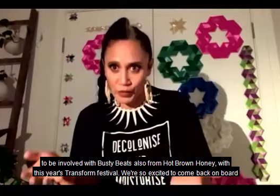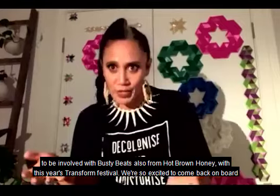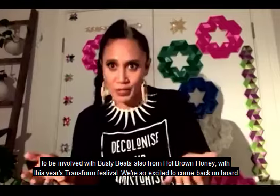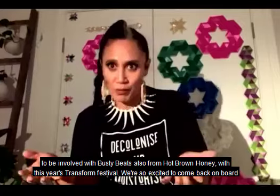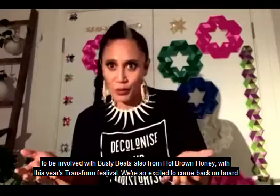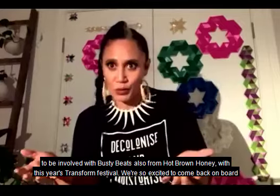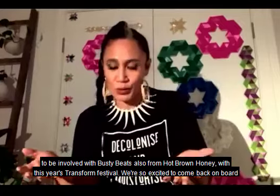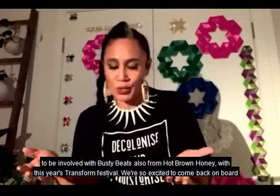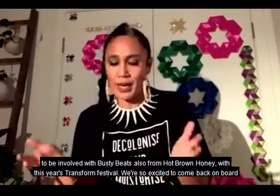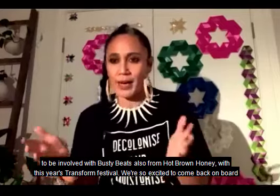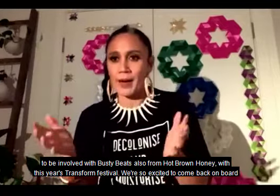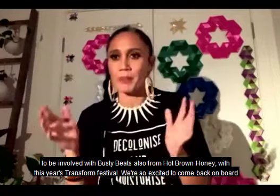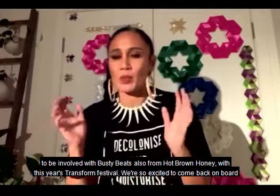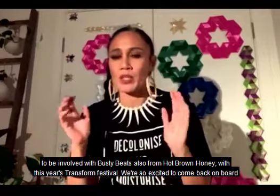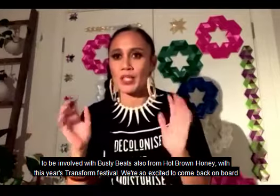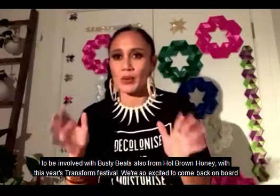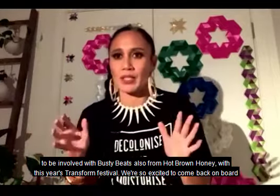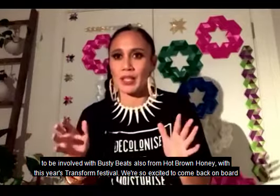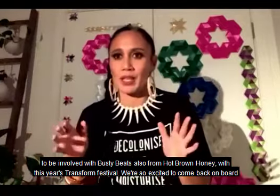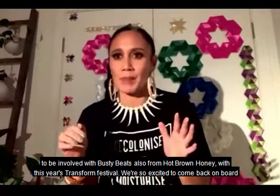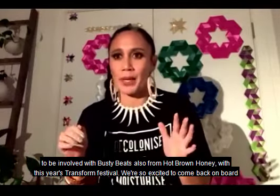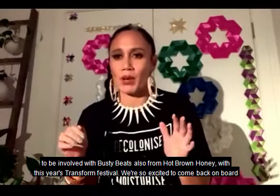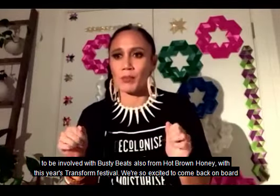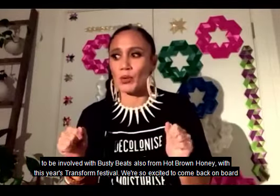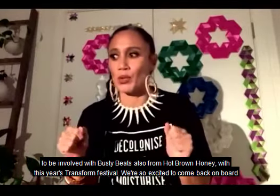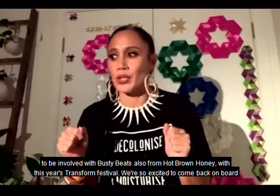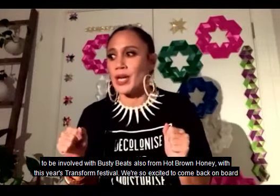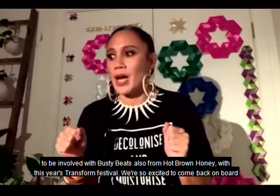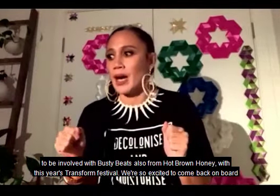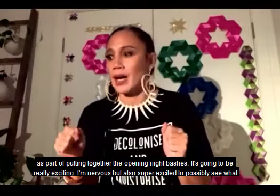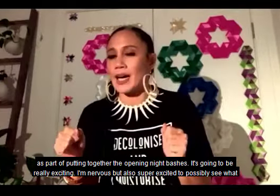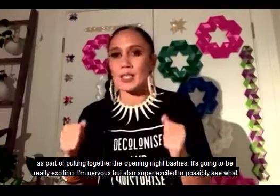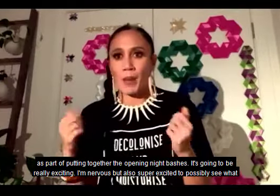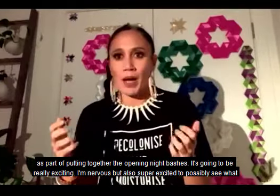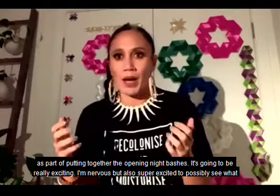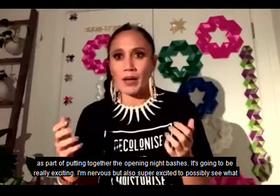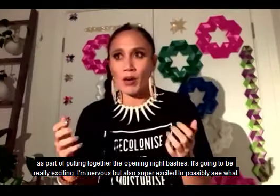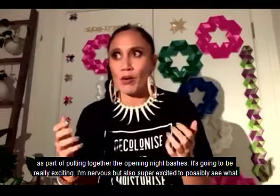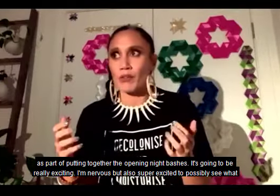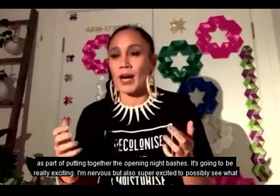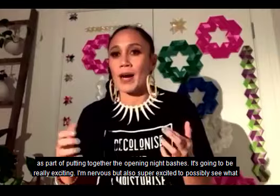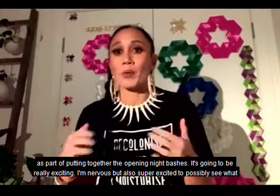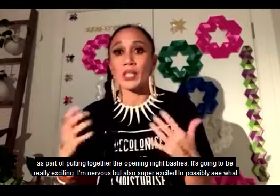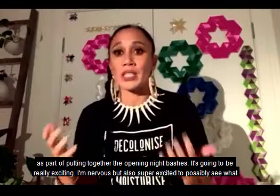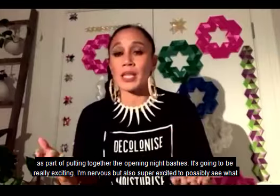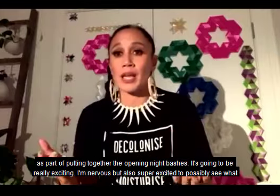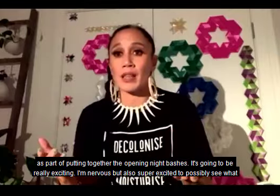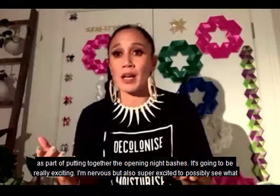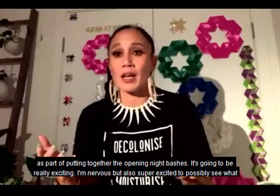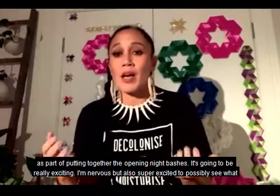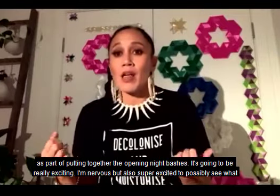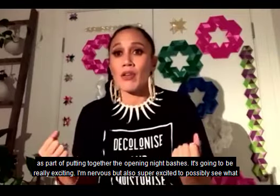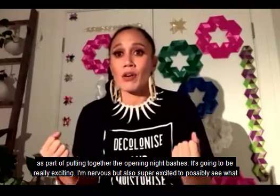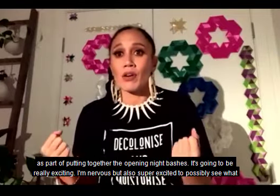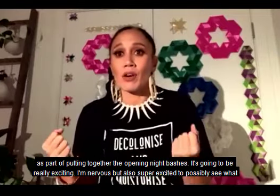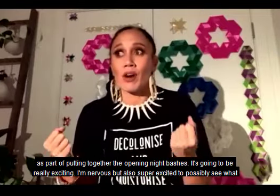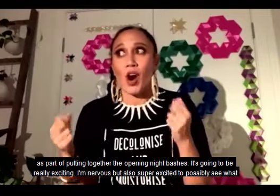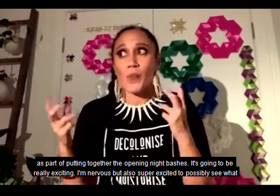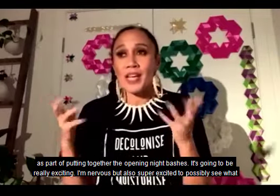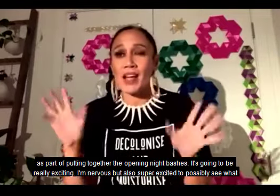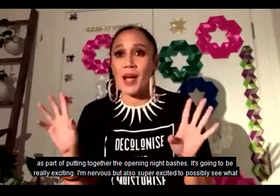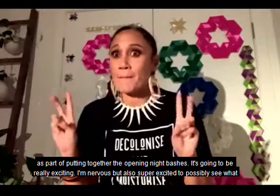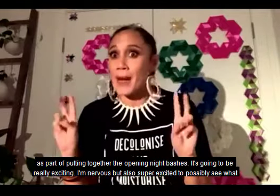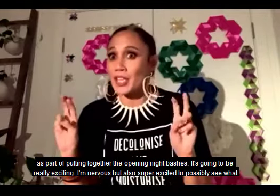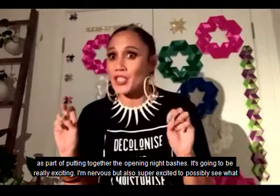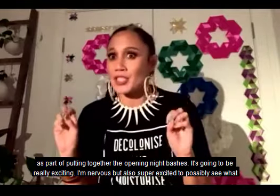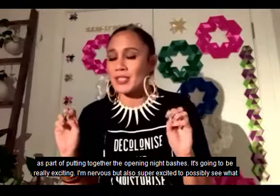TRANSFORM Festival. We're so excited to come back on board as part of putting together the